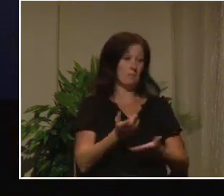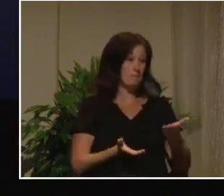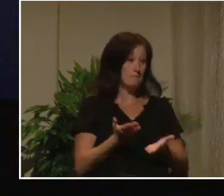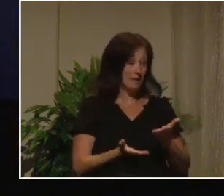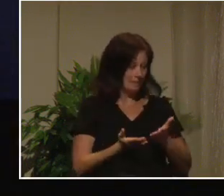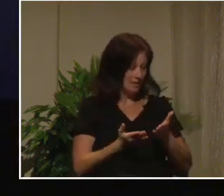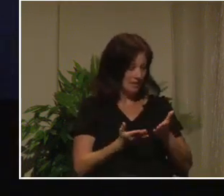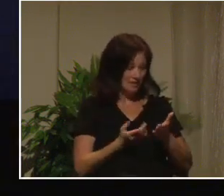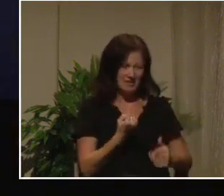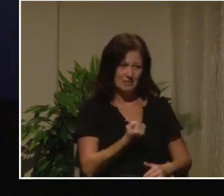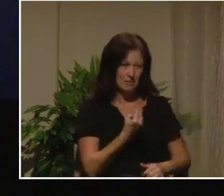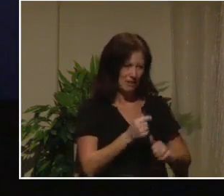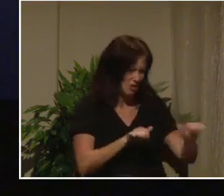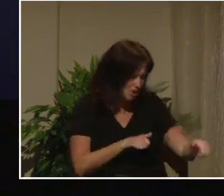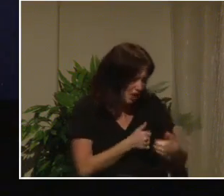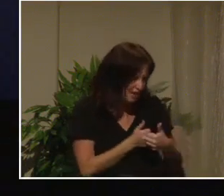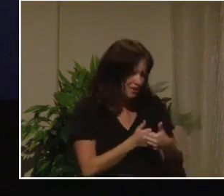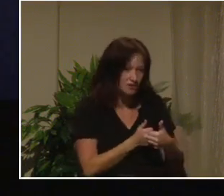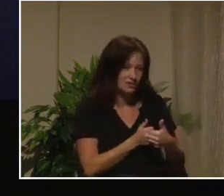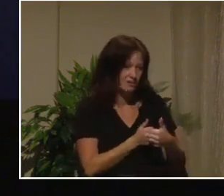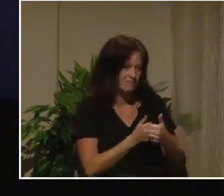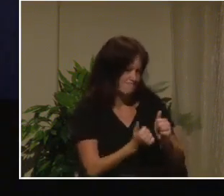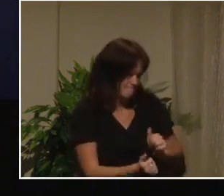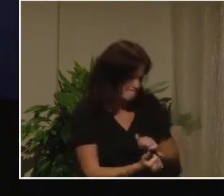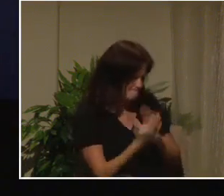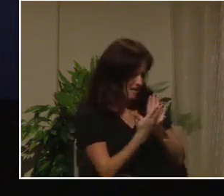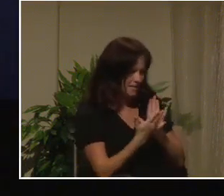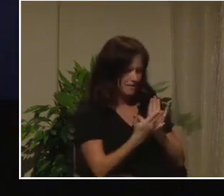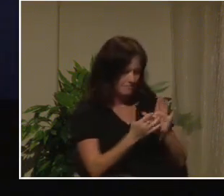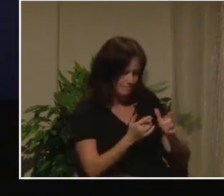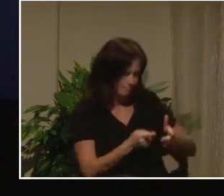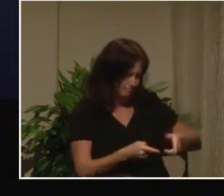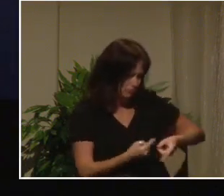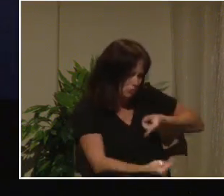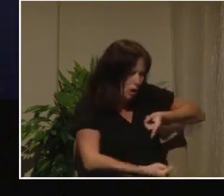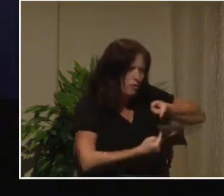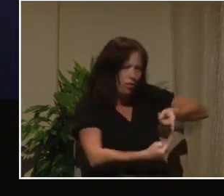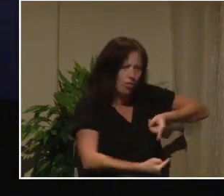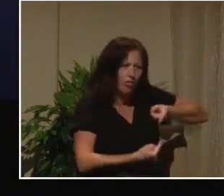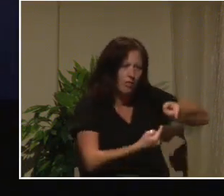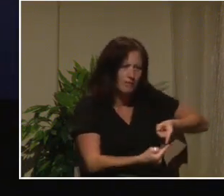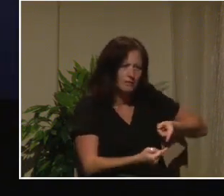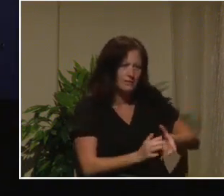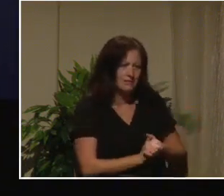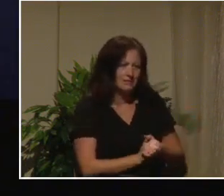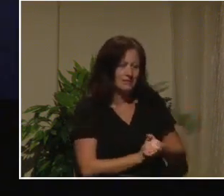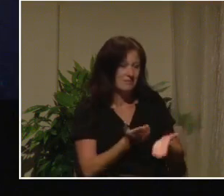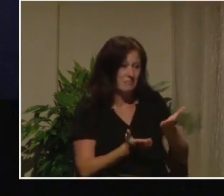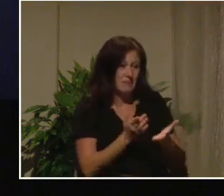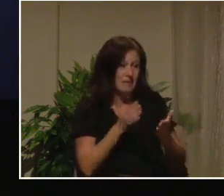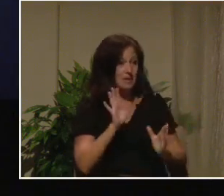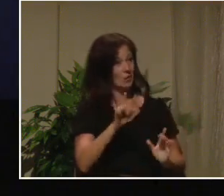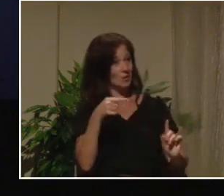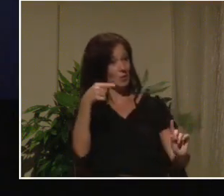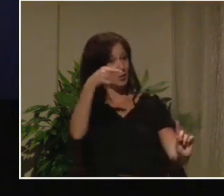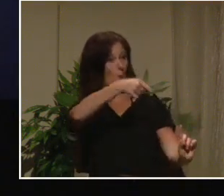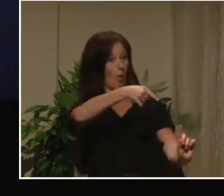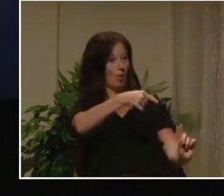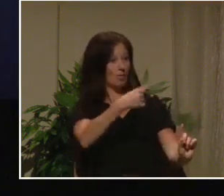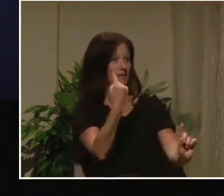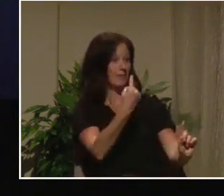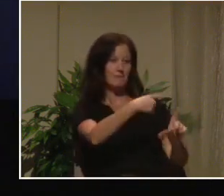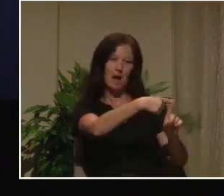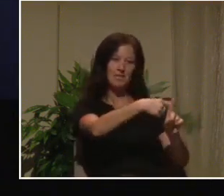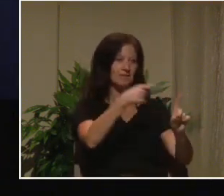you're facing. That could be a challenge you have. That could be a goal you have, but you have